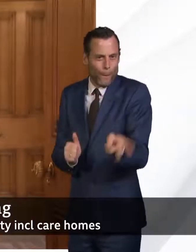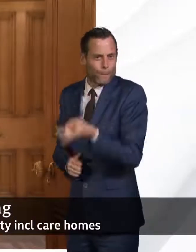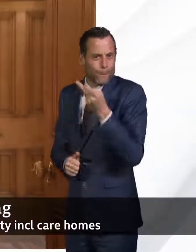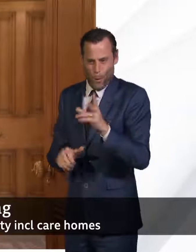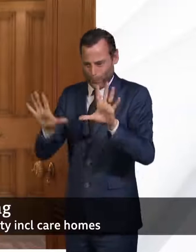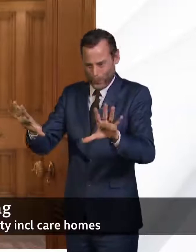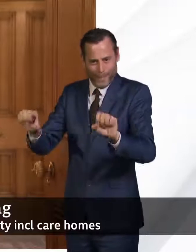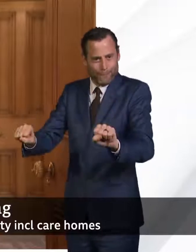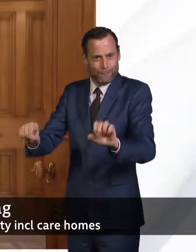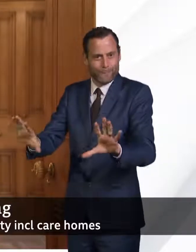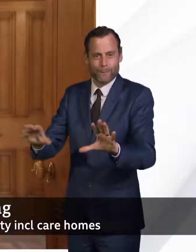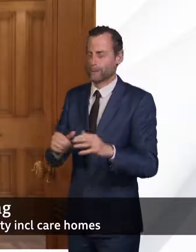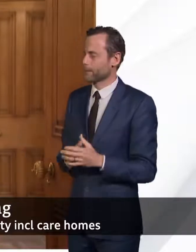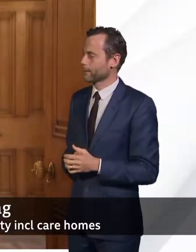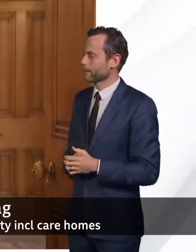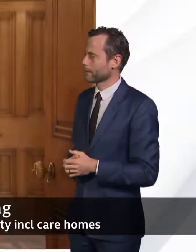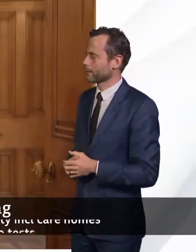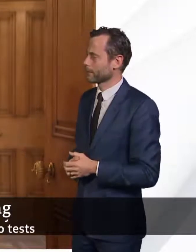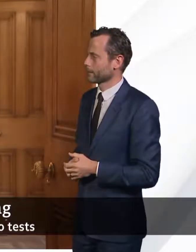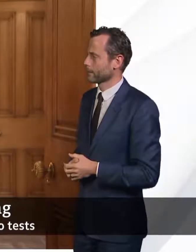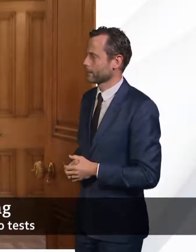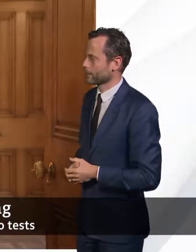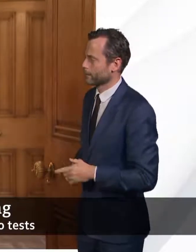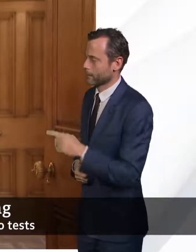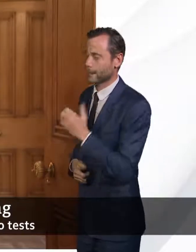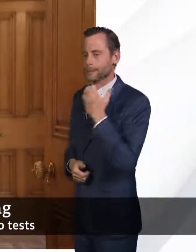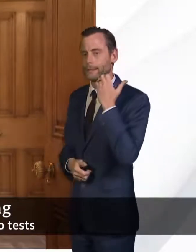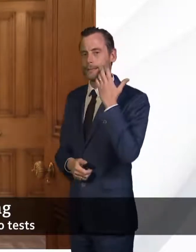that way. James Caven at the Daily Star.